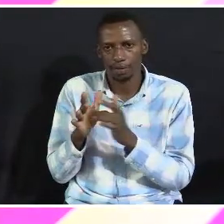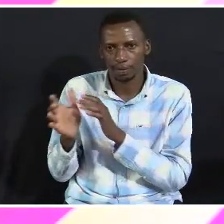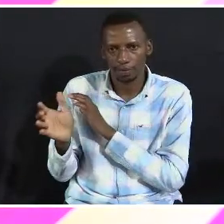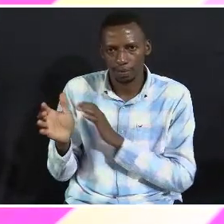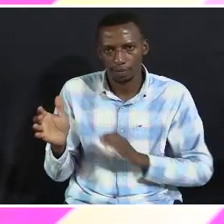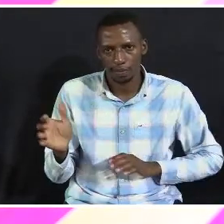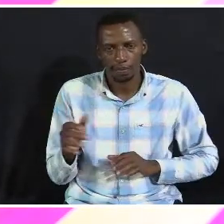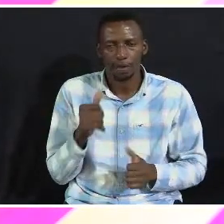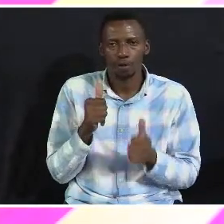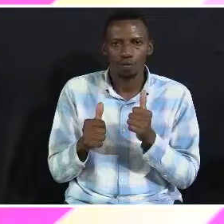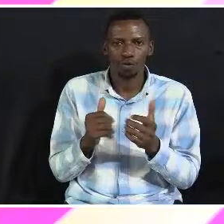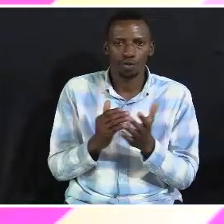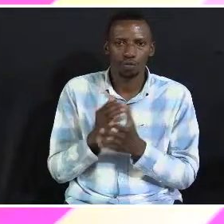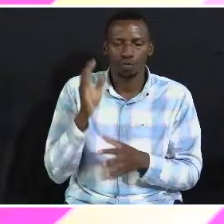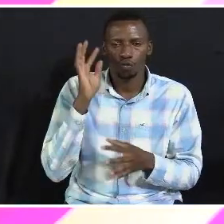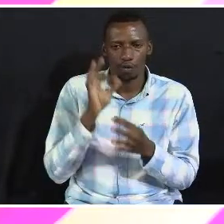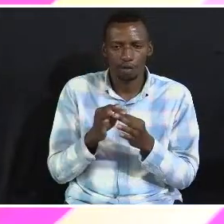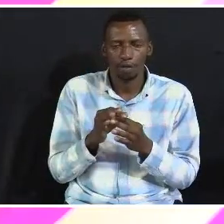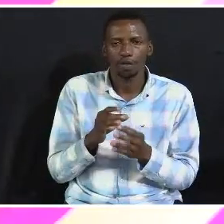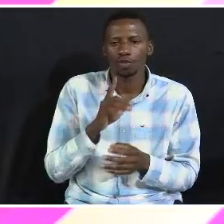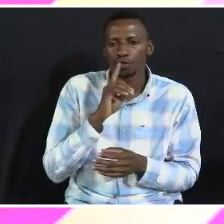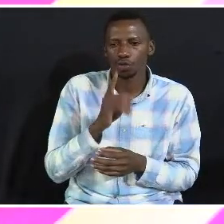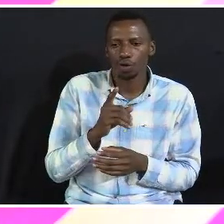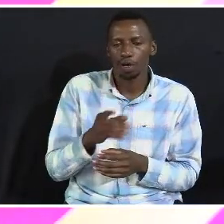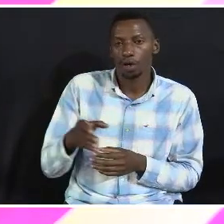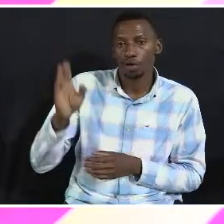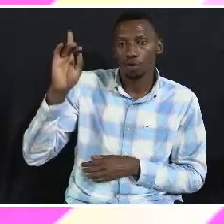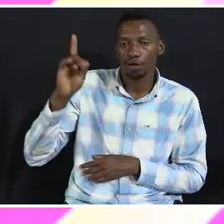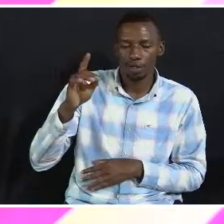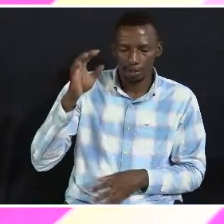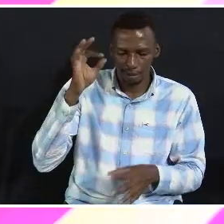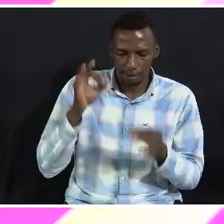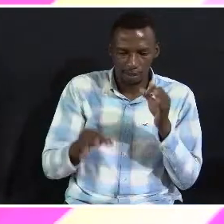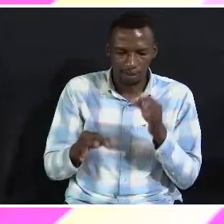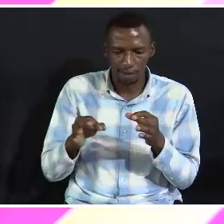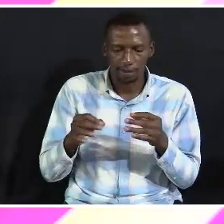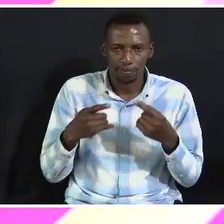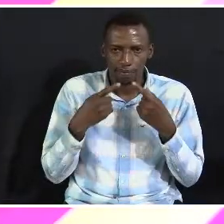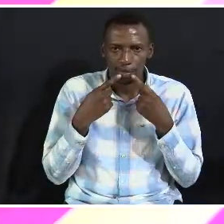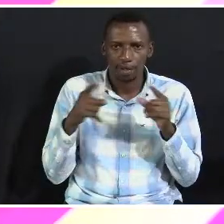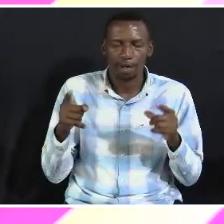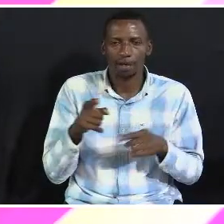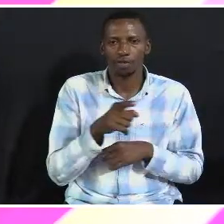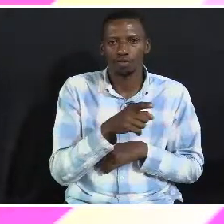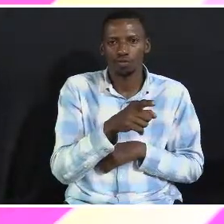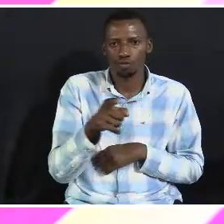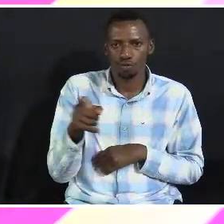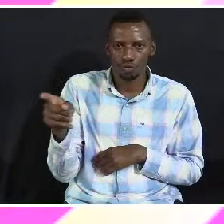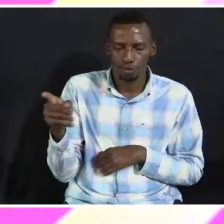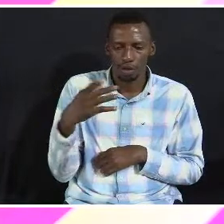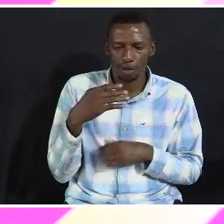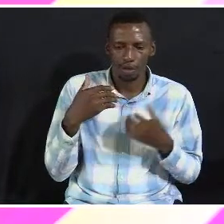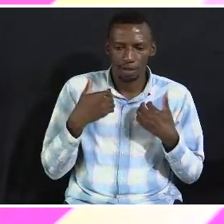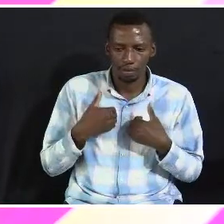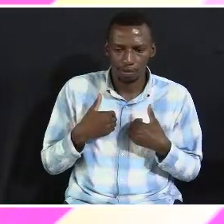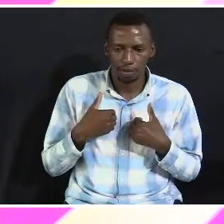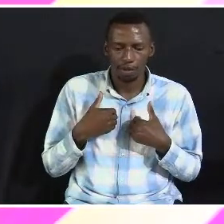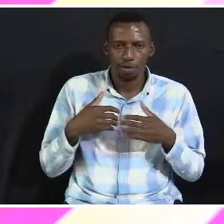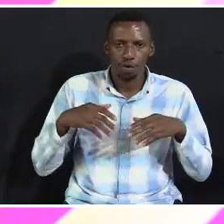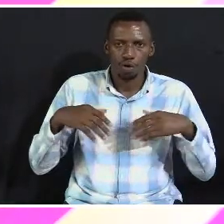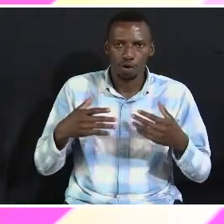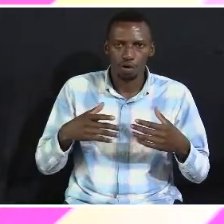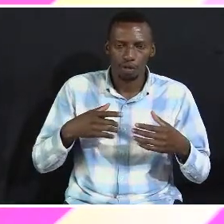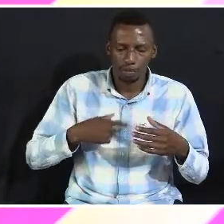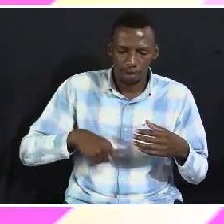faith, God for sure is now just in declaring you and me, or I,